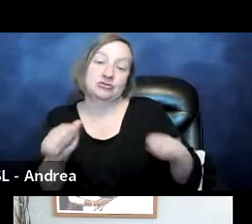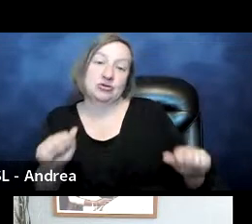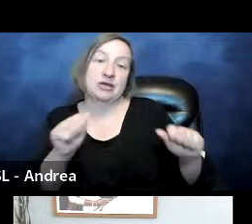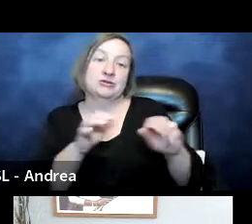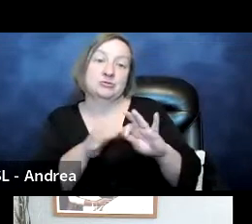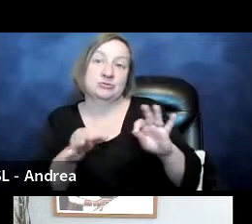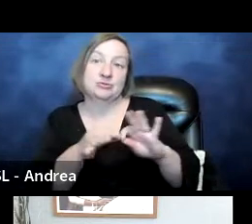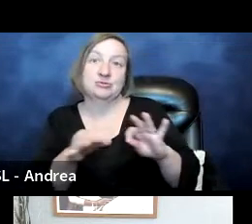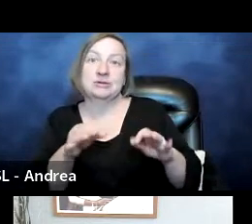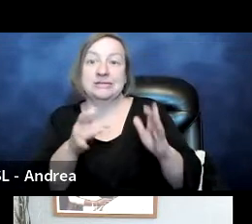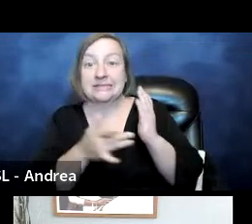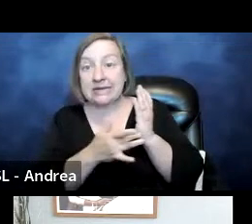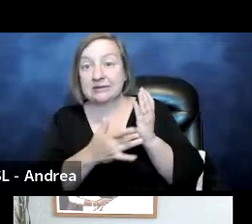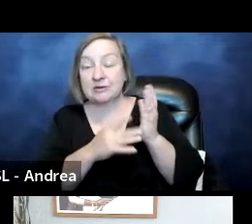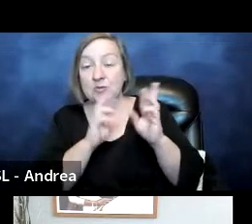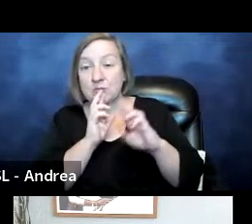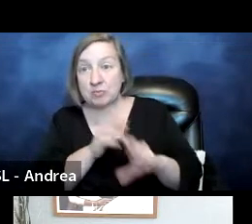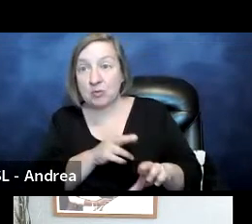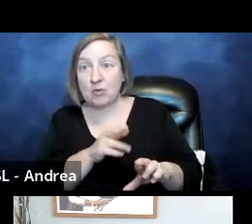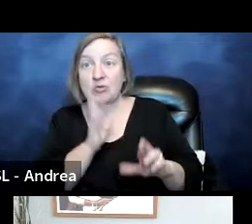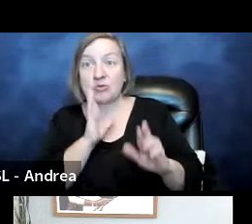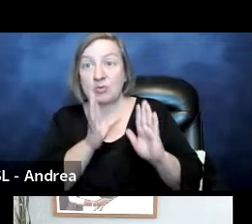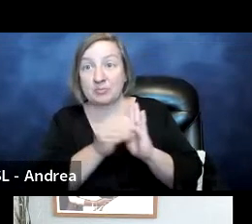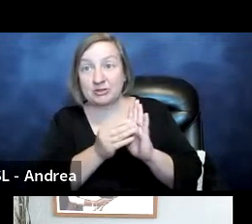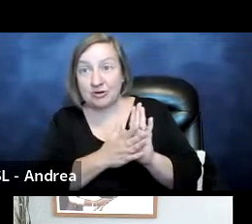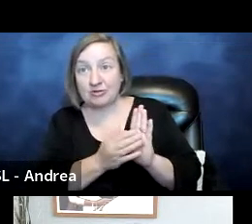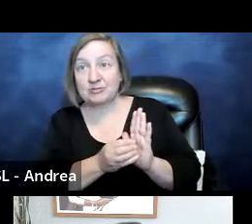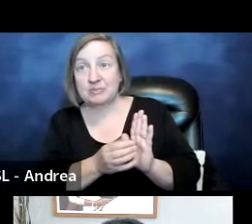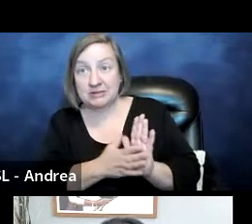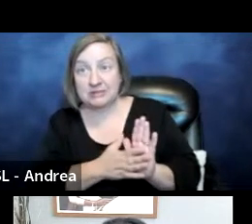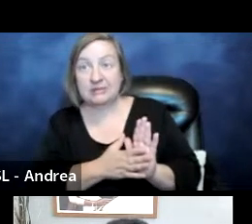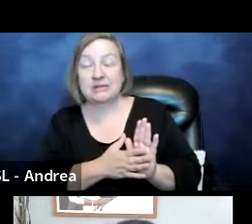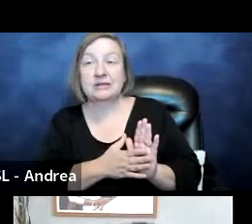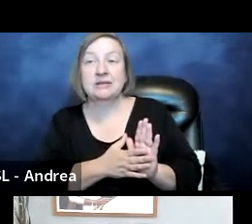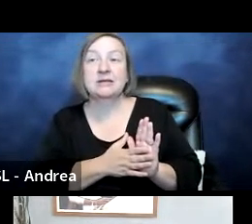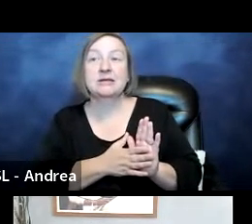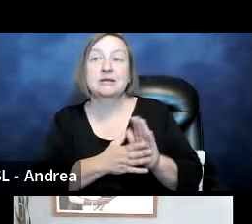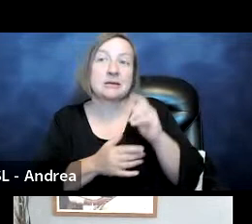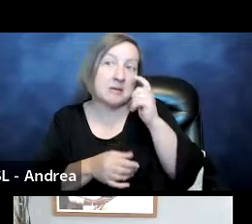the technical report that gets documented what the